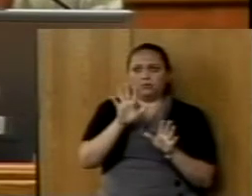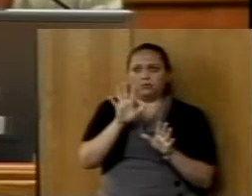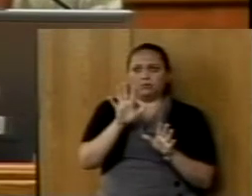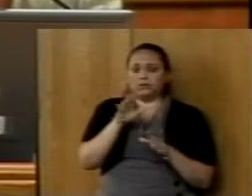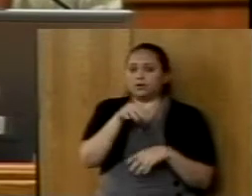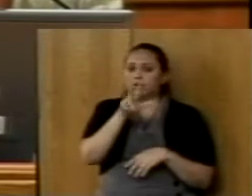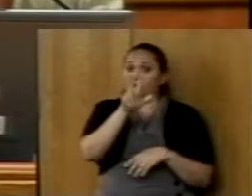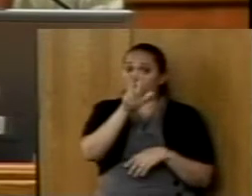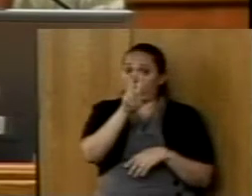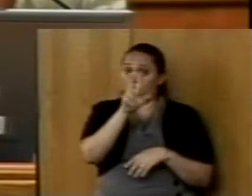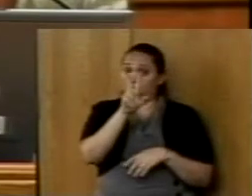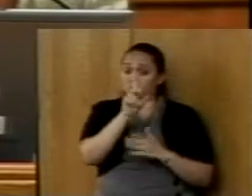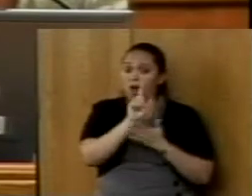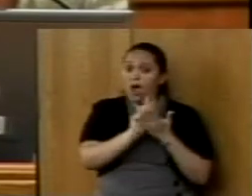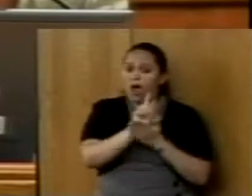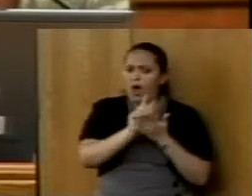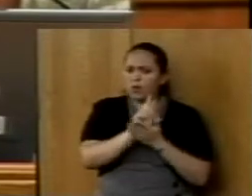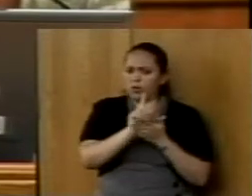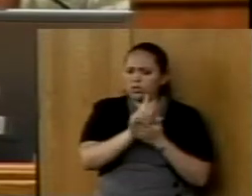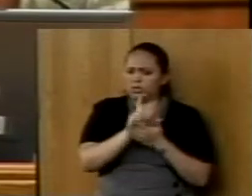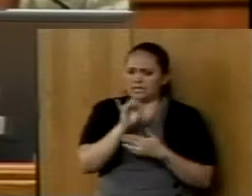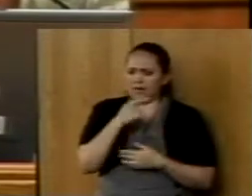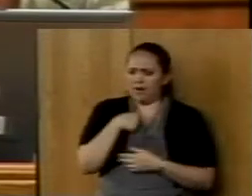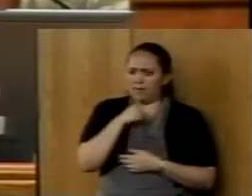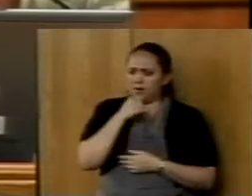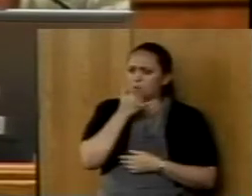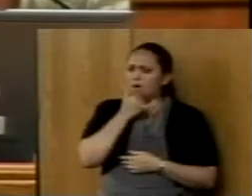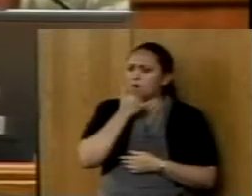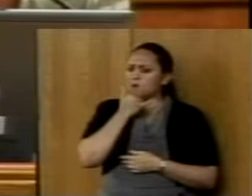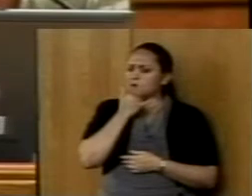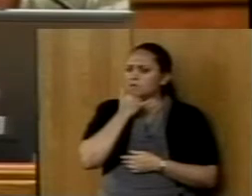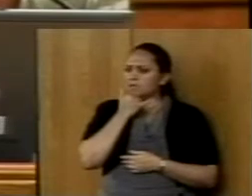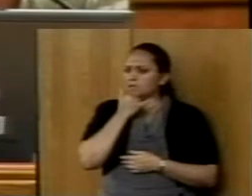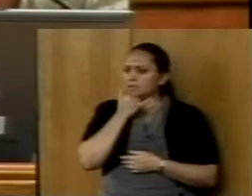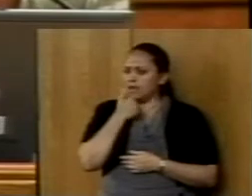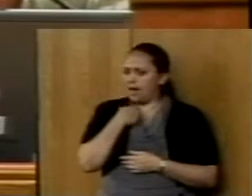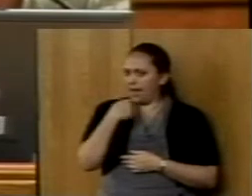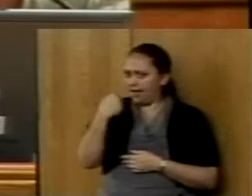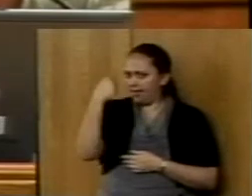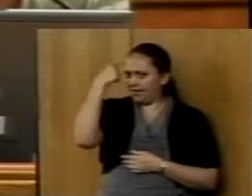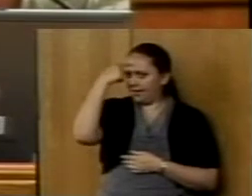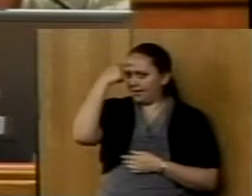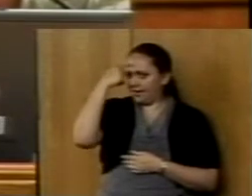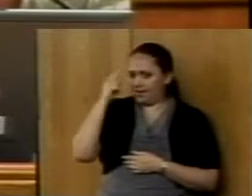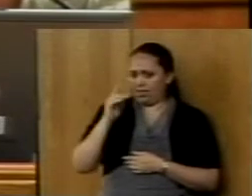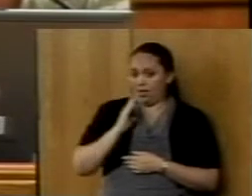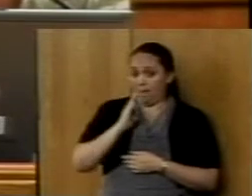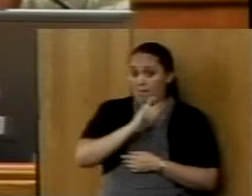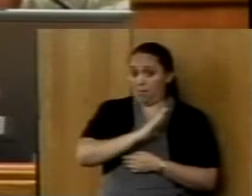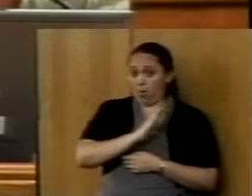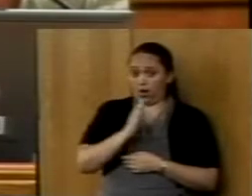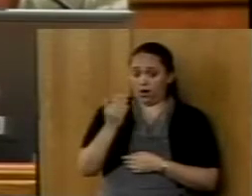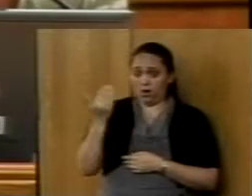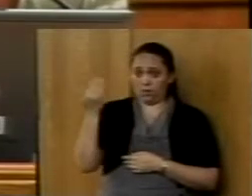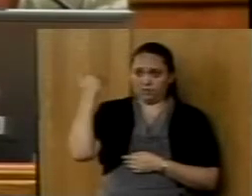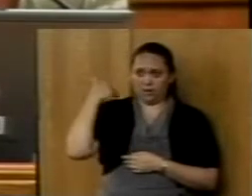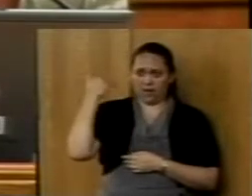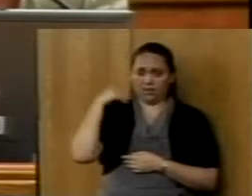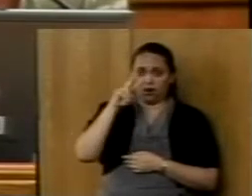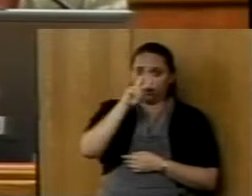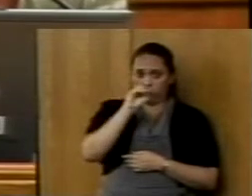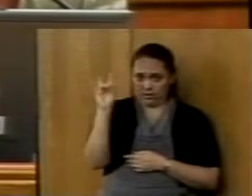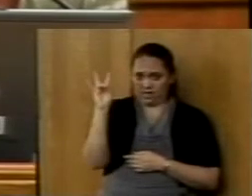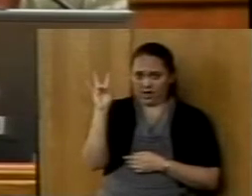32 hours, if I'm not wrong. I think the board that was back then,